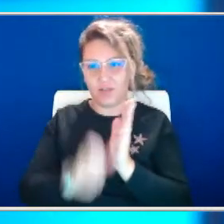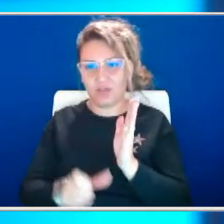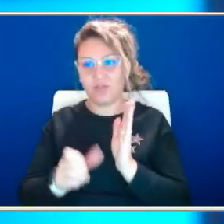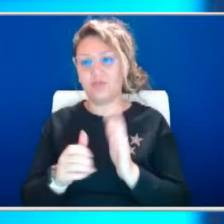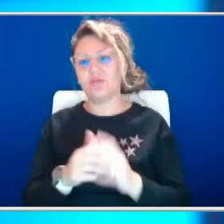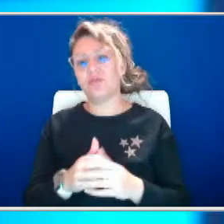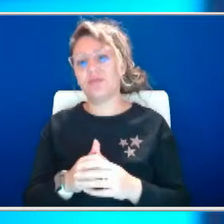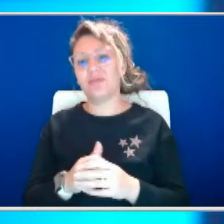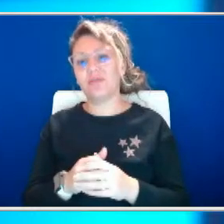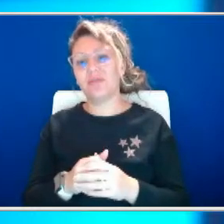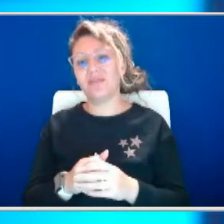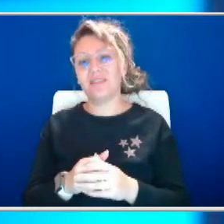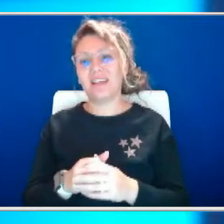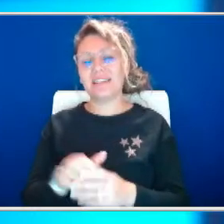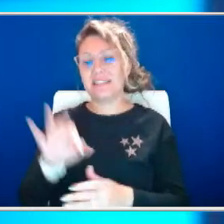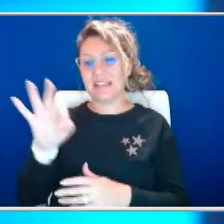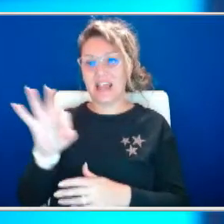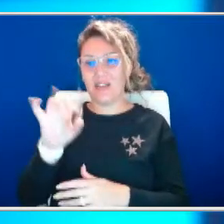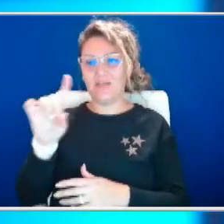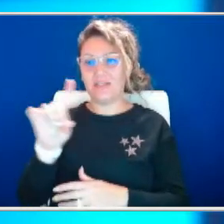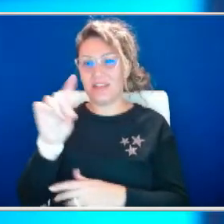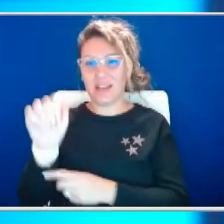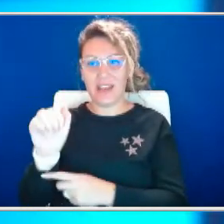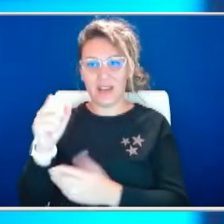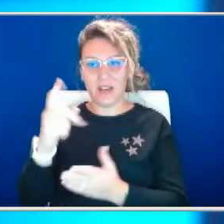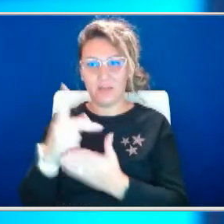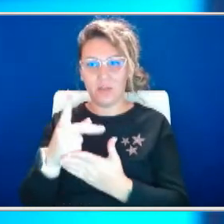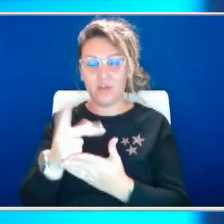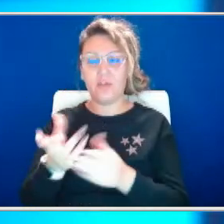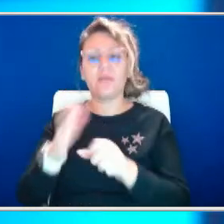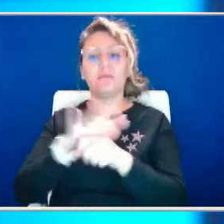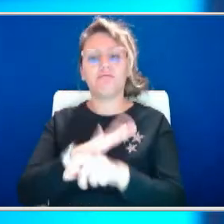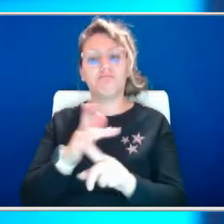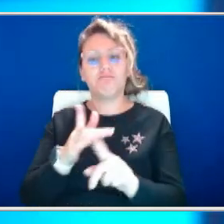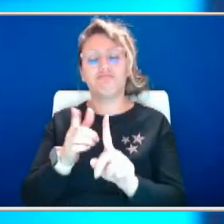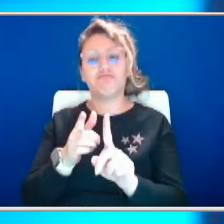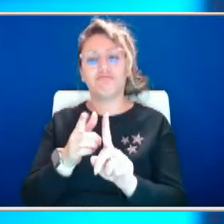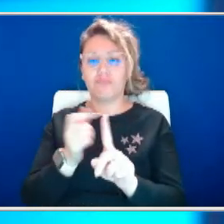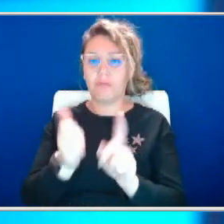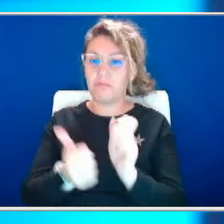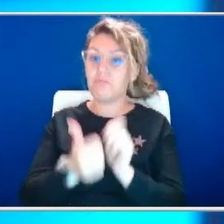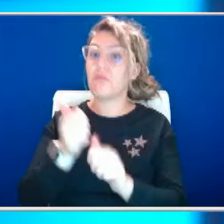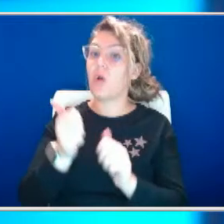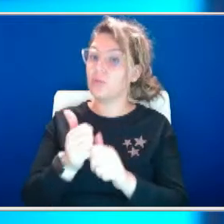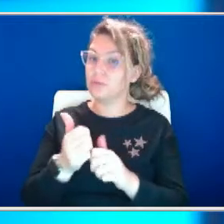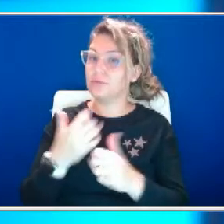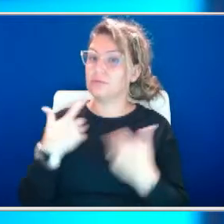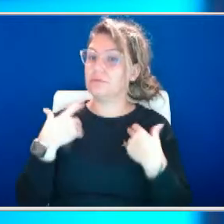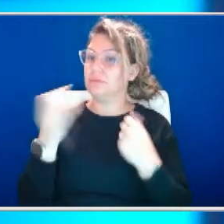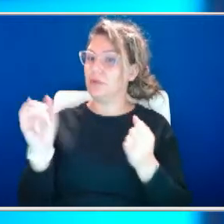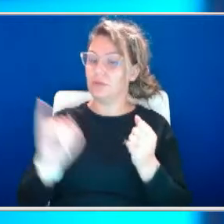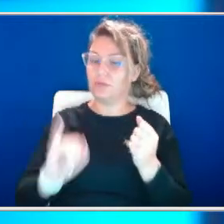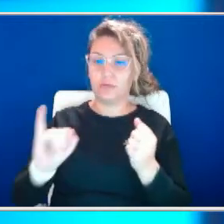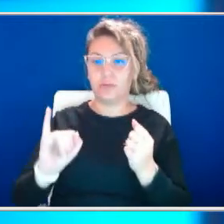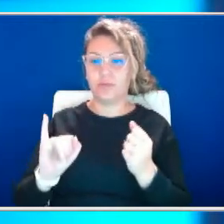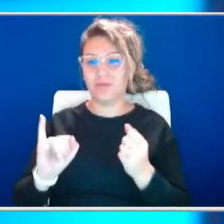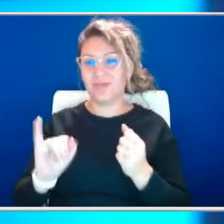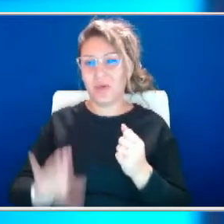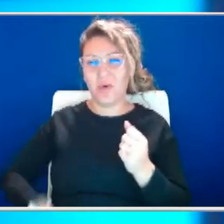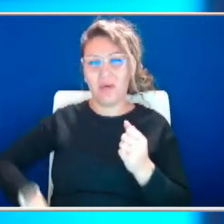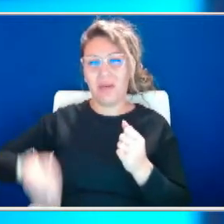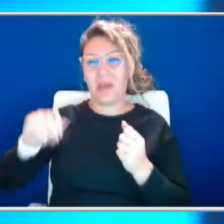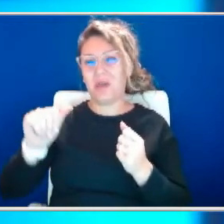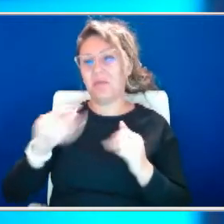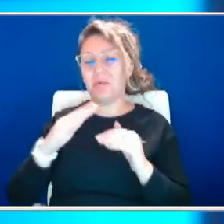is FDA approved and covered by most health plans now. So patients out-of-pocket costs are pretty minimal. It's